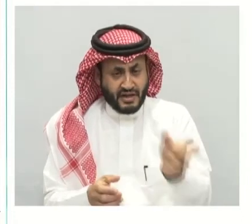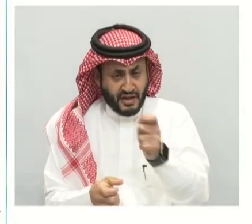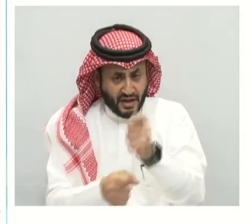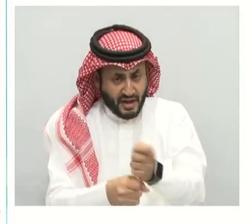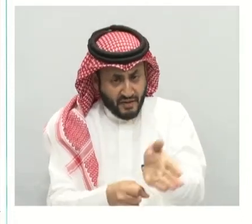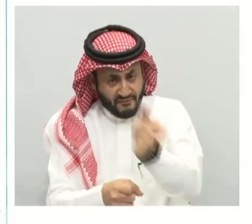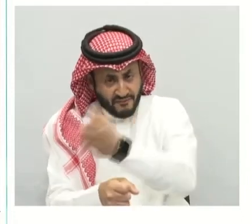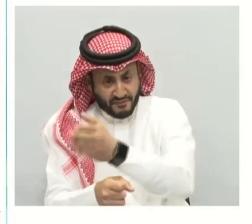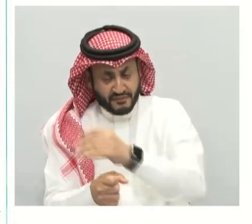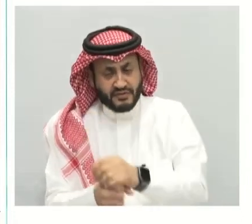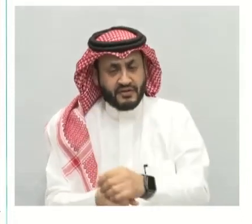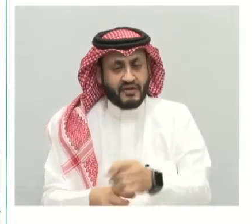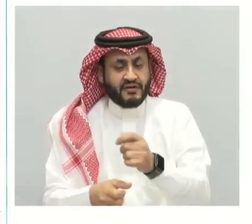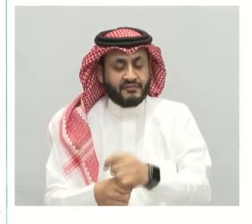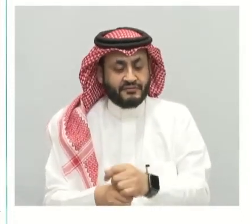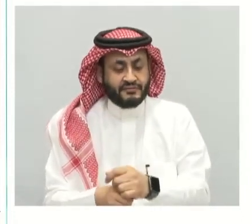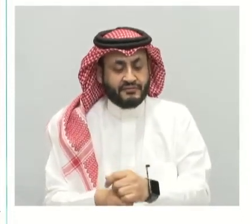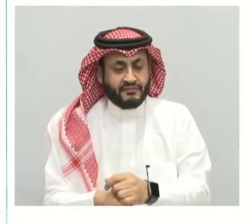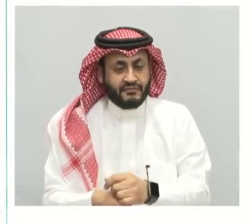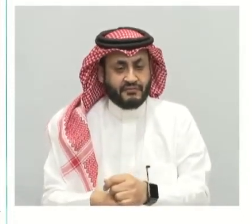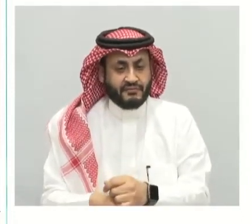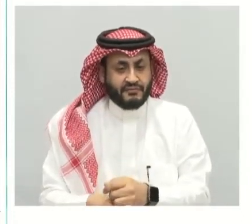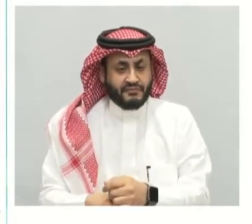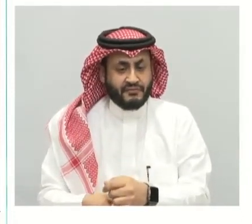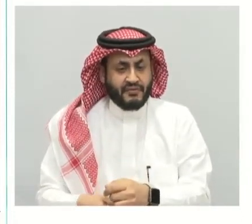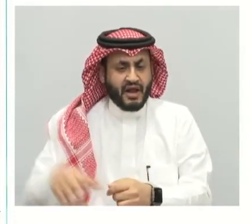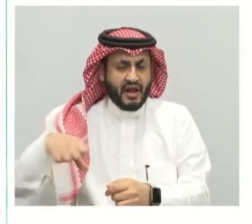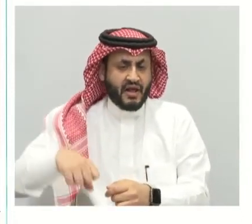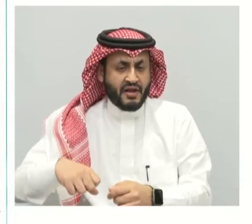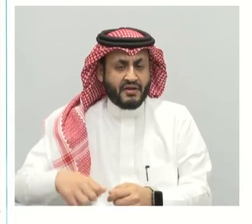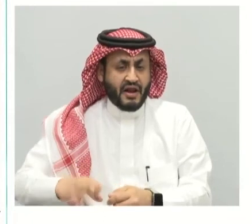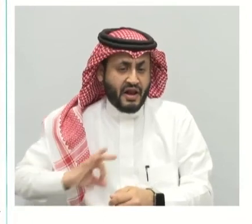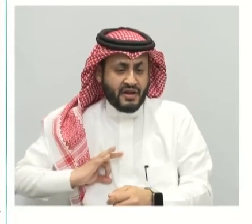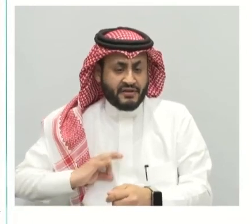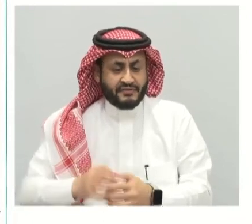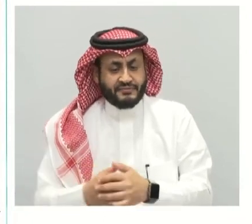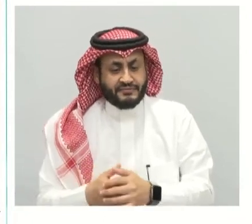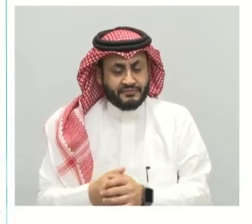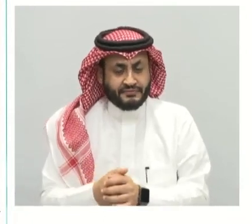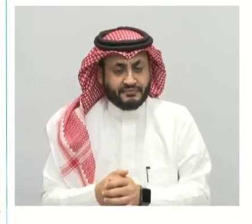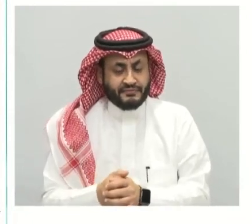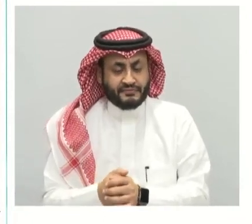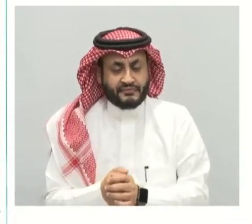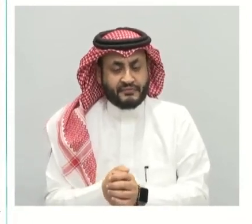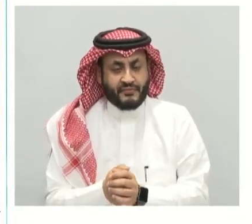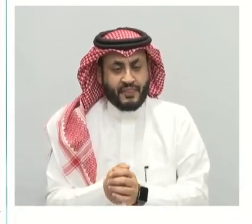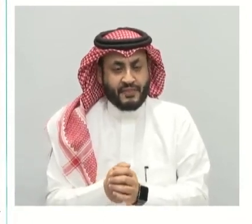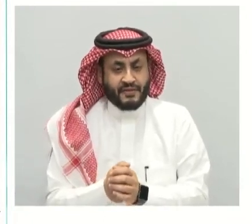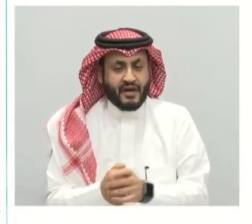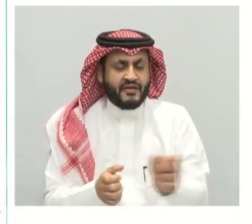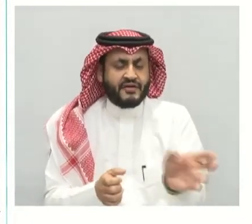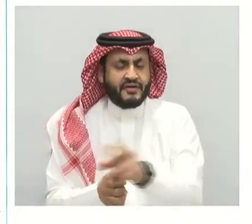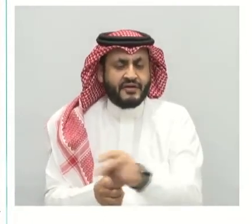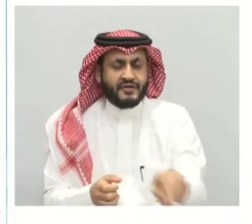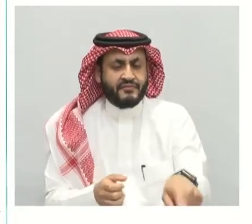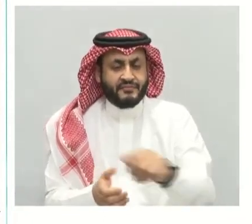verbs. For example, hate, like, love, prefer, want, and would like. And here are the examples.